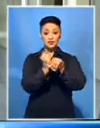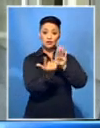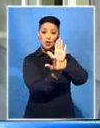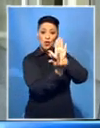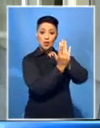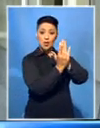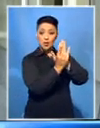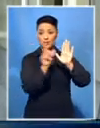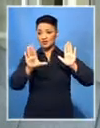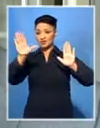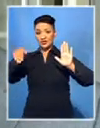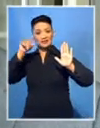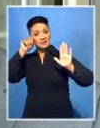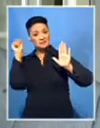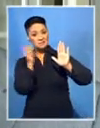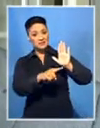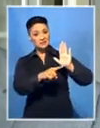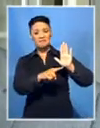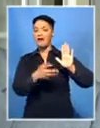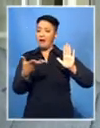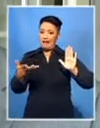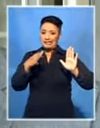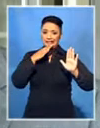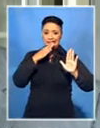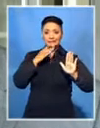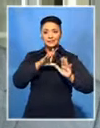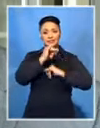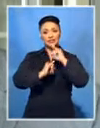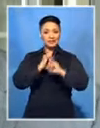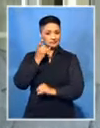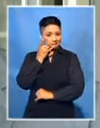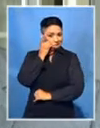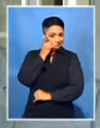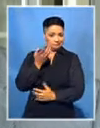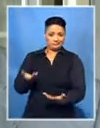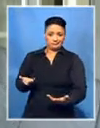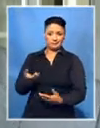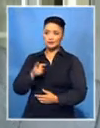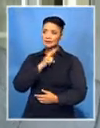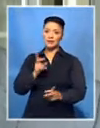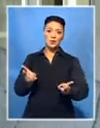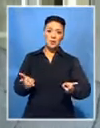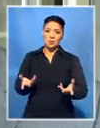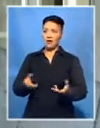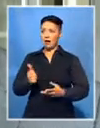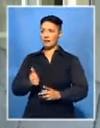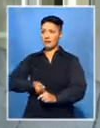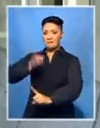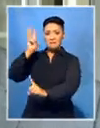condemnation by the rest of the international community as the punishment. Generally there's no other